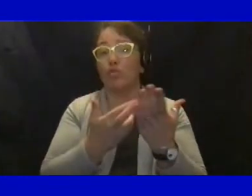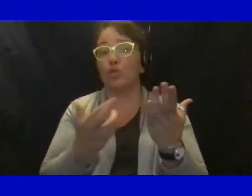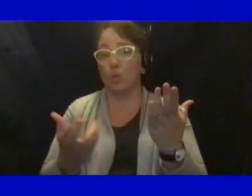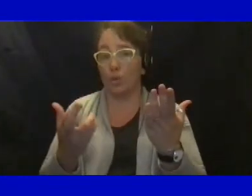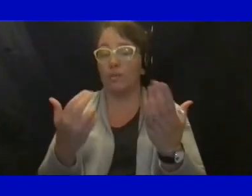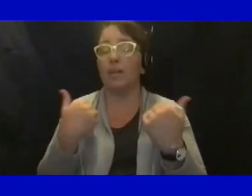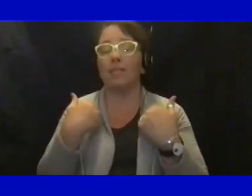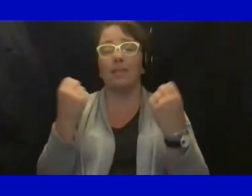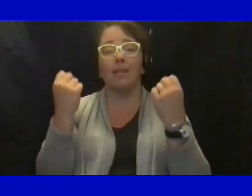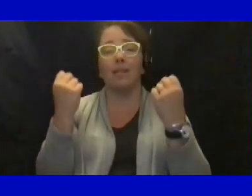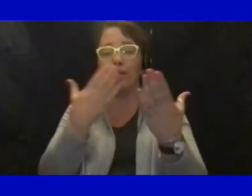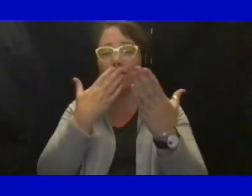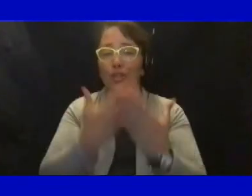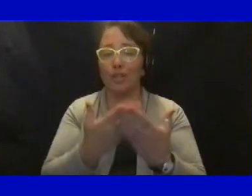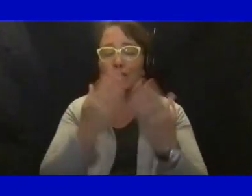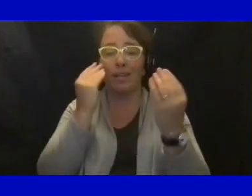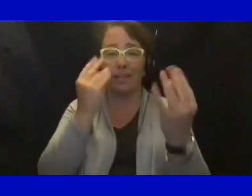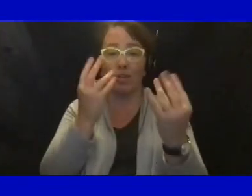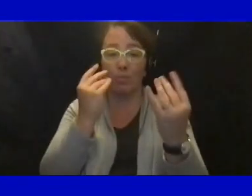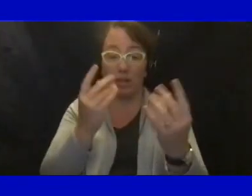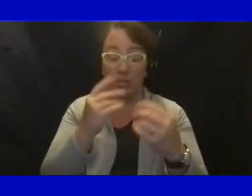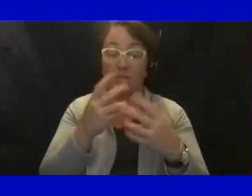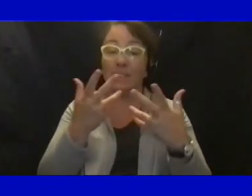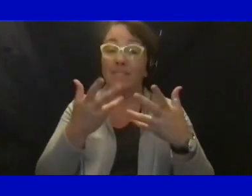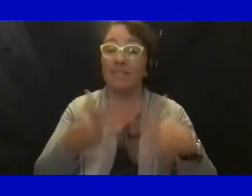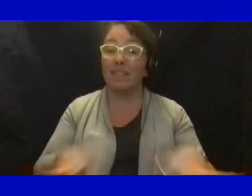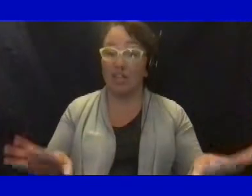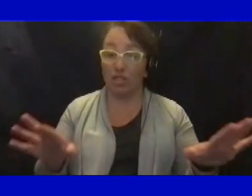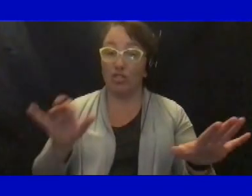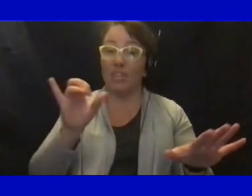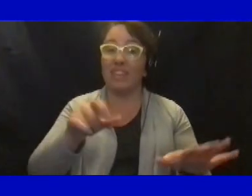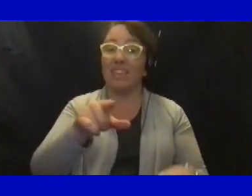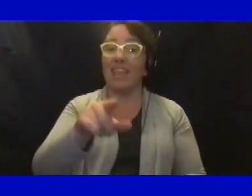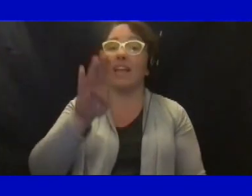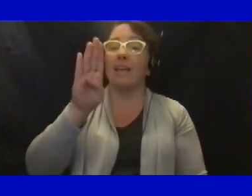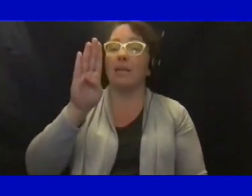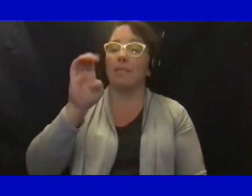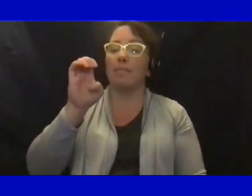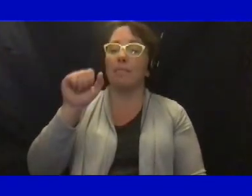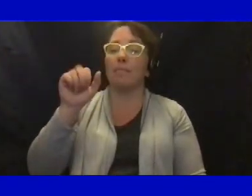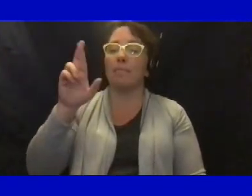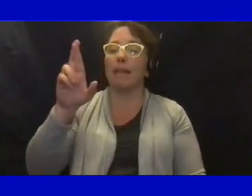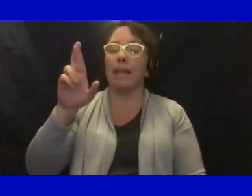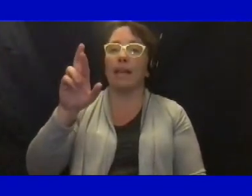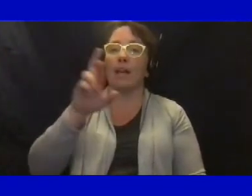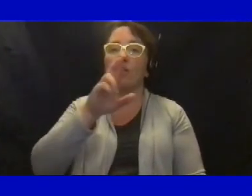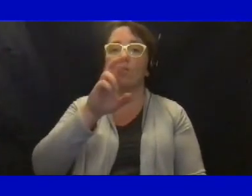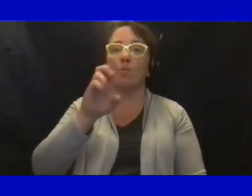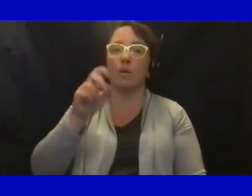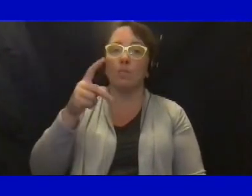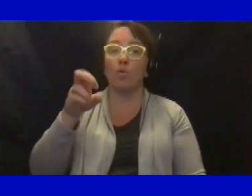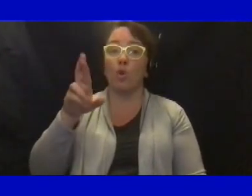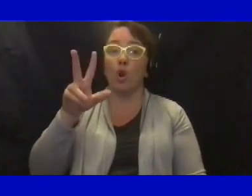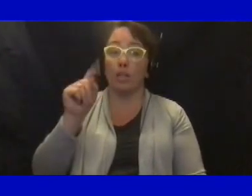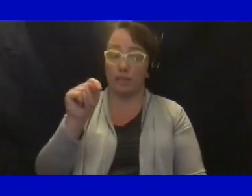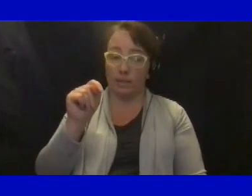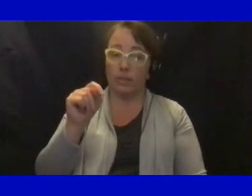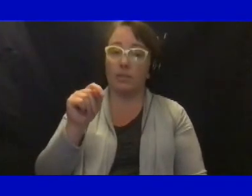information, and as we get more information, the bear report, the wart report, we're going to put that information there for your review.